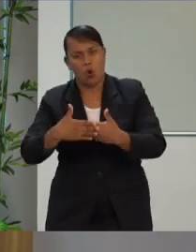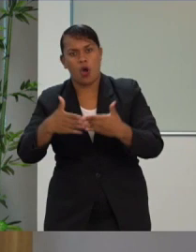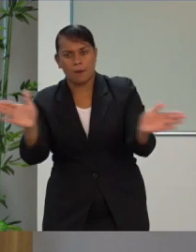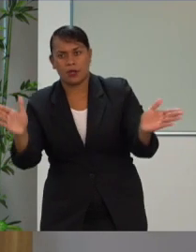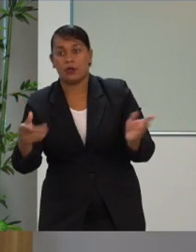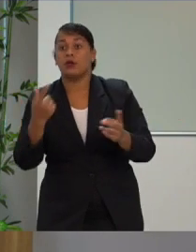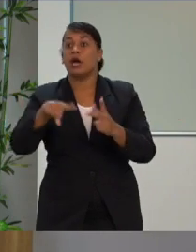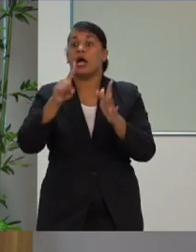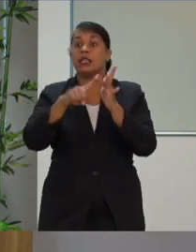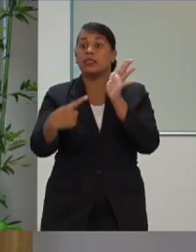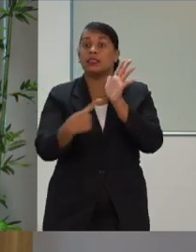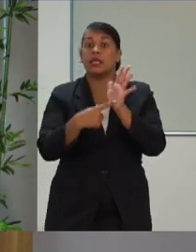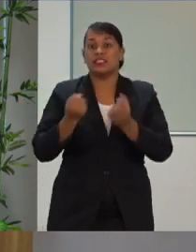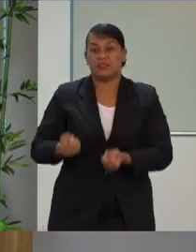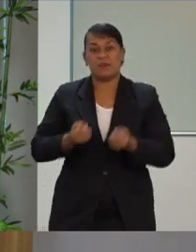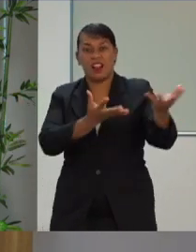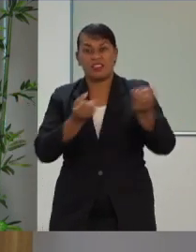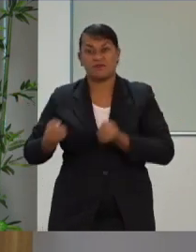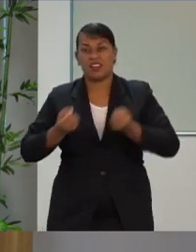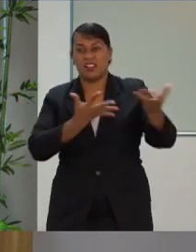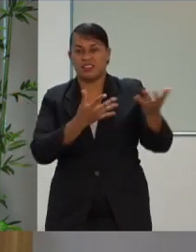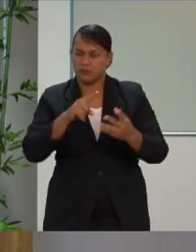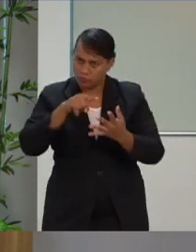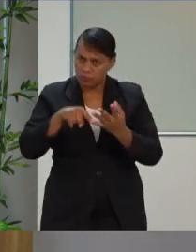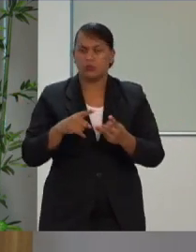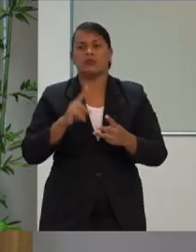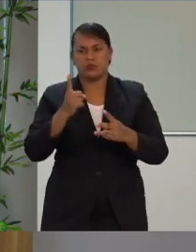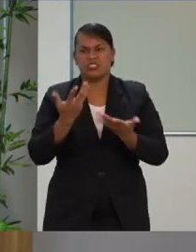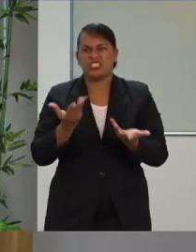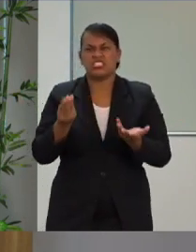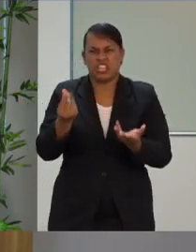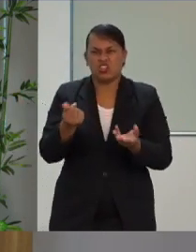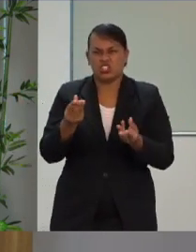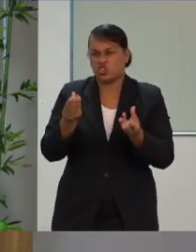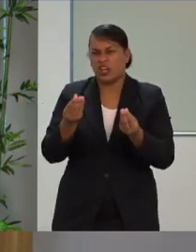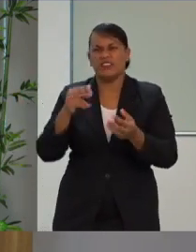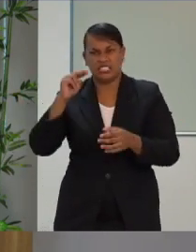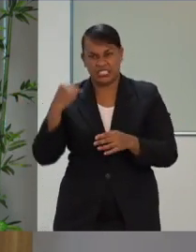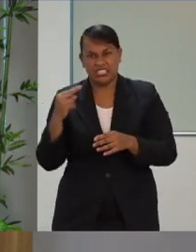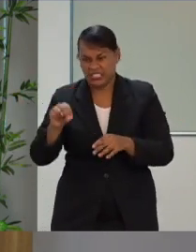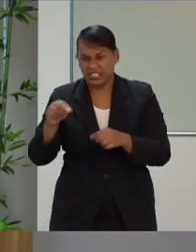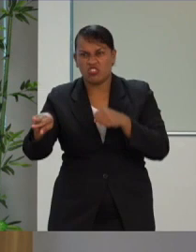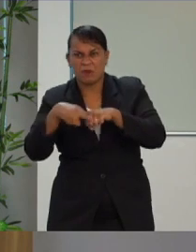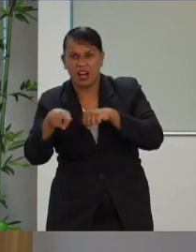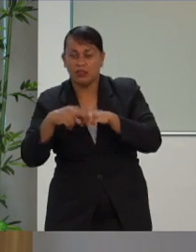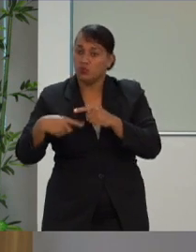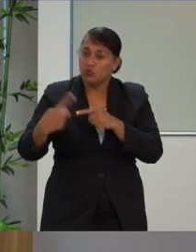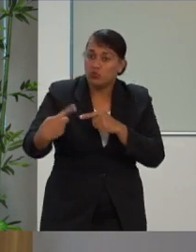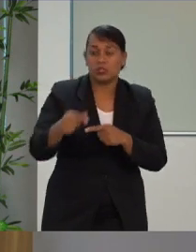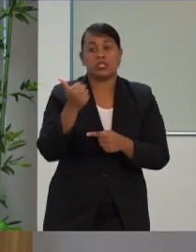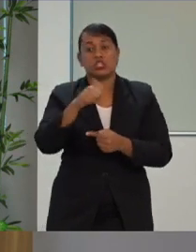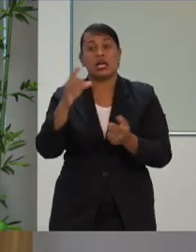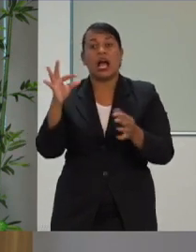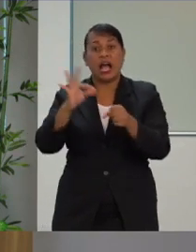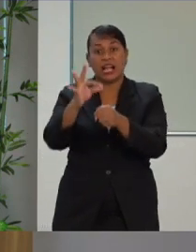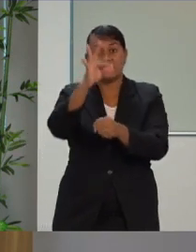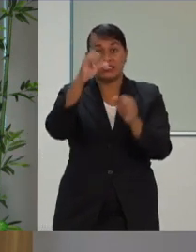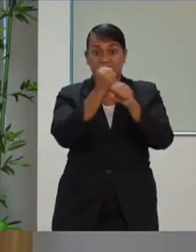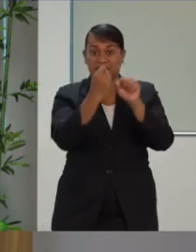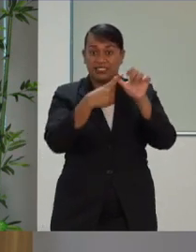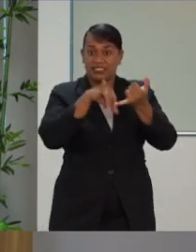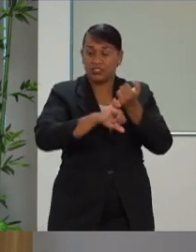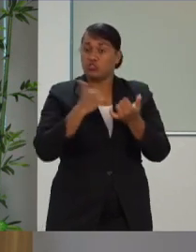suppliers, support and equipment, because obviously people have, software, etc., that needs to be attended to, gas suppliers for